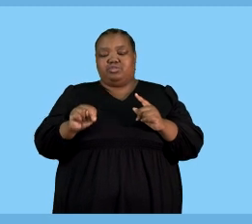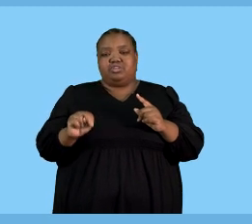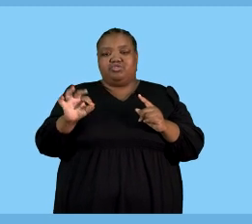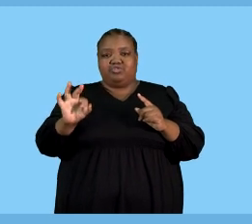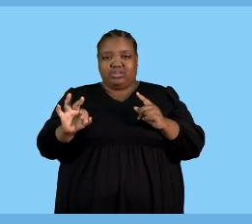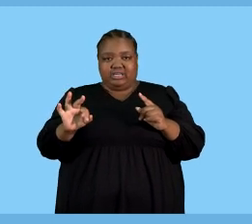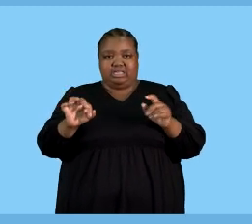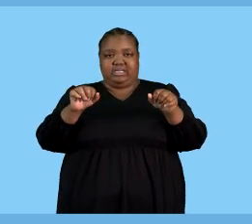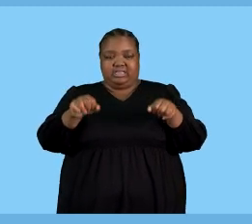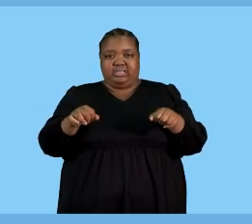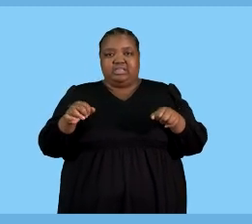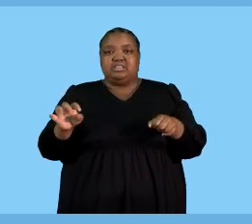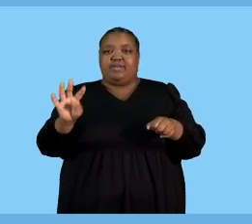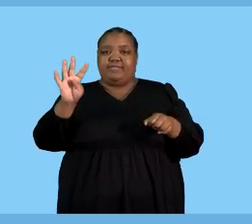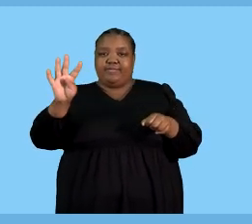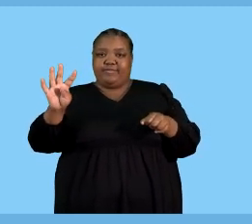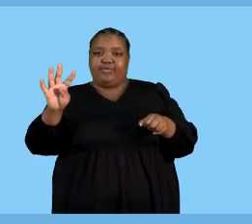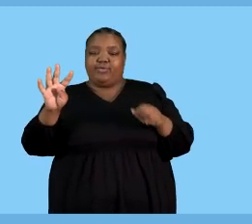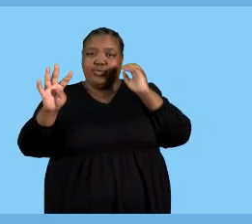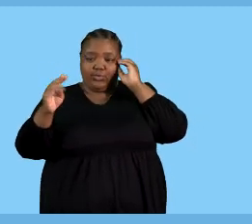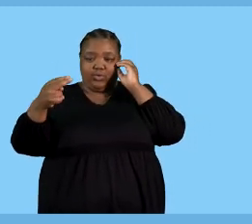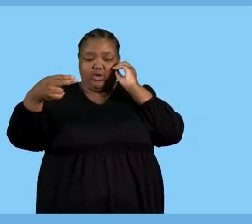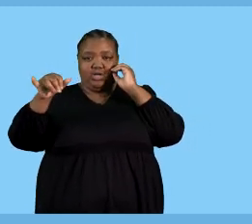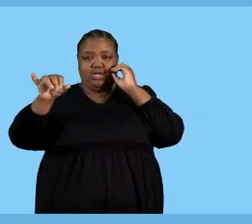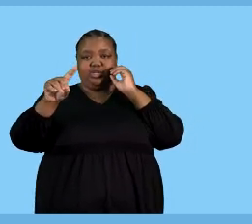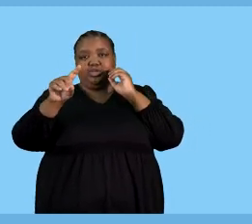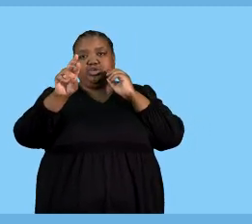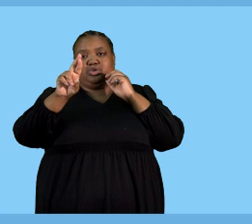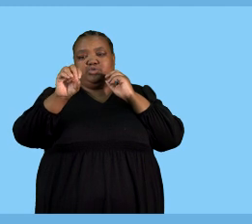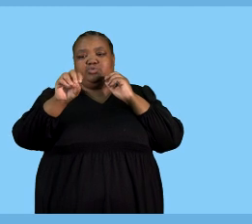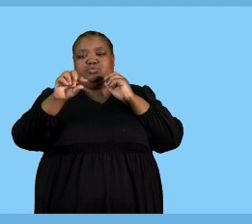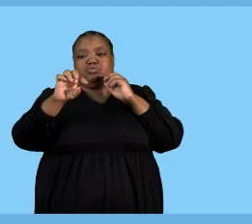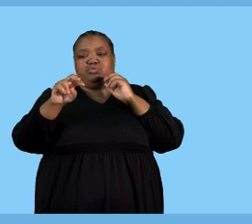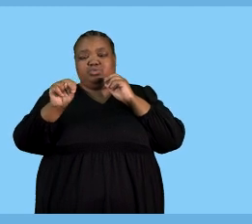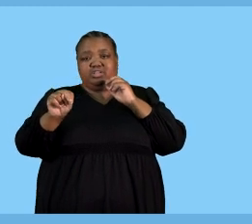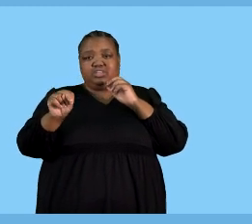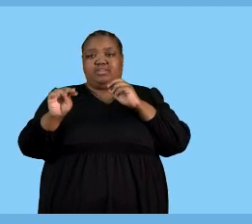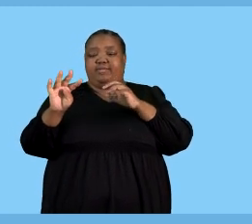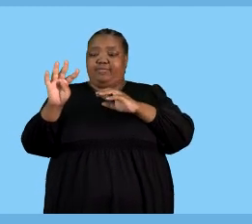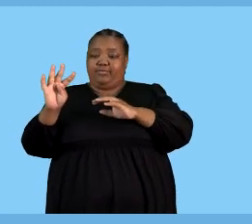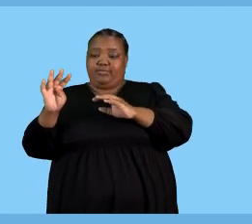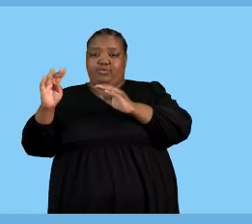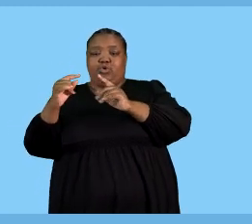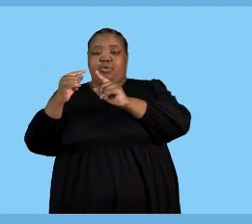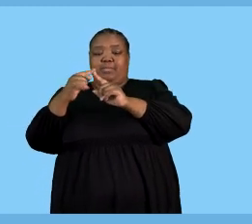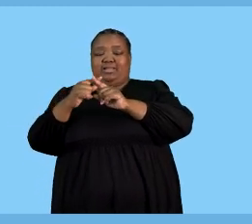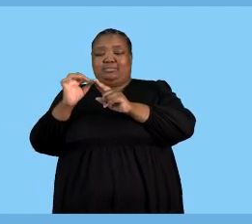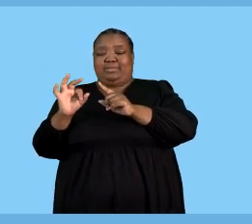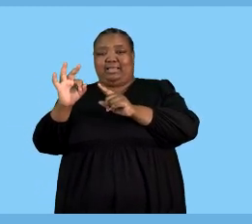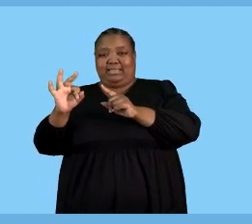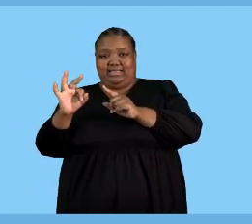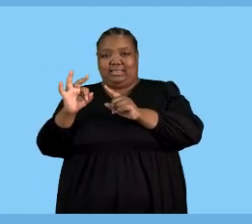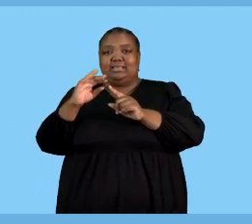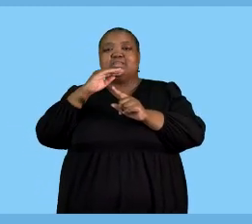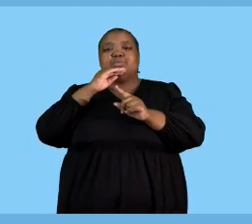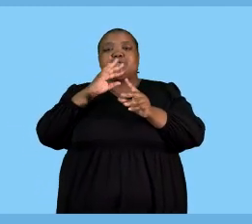nitrogens, and then because already here we have 4 hydrogens, that 4 is also going to be multiplied